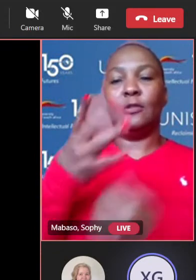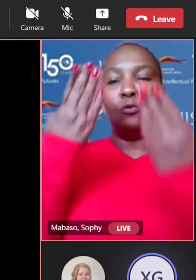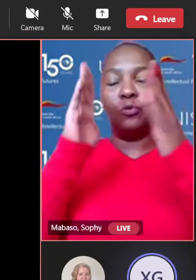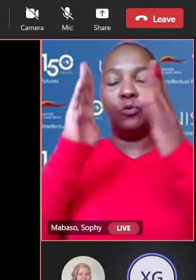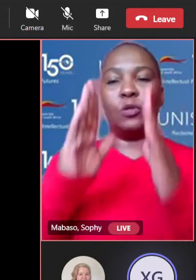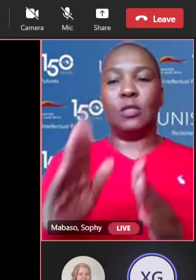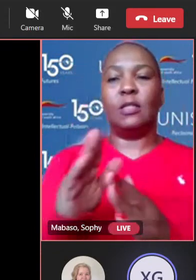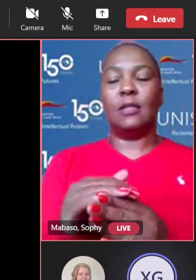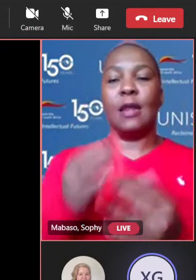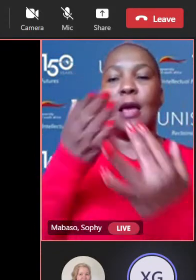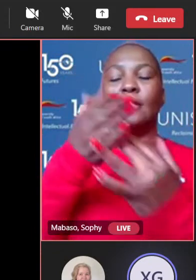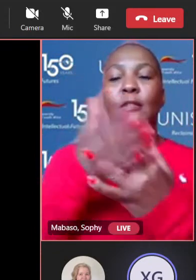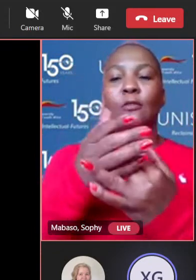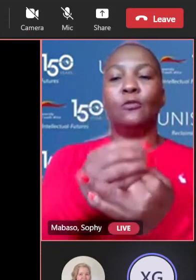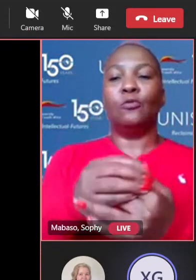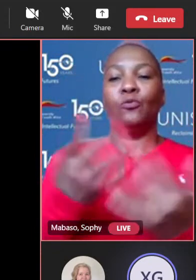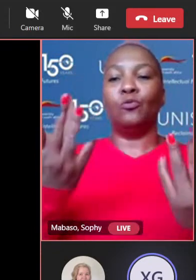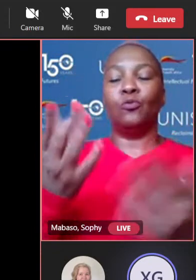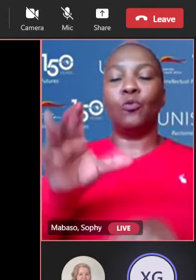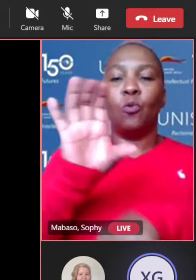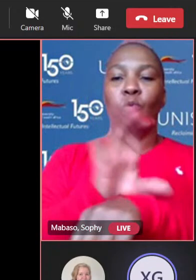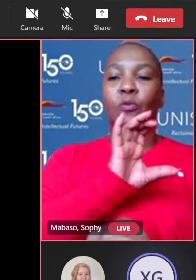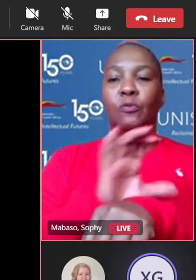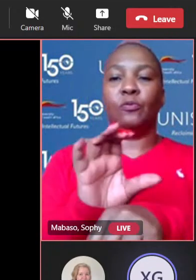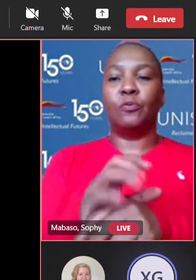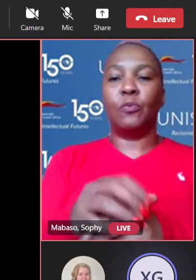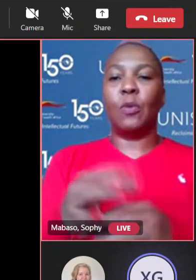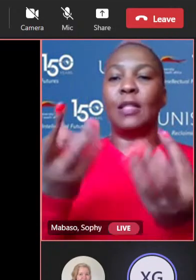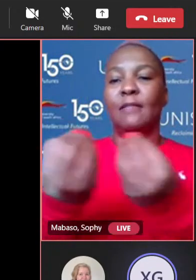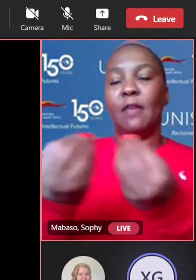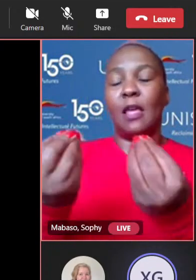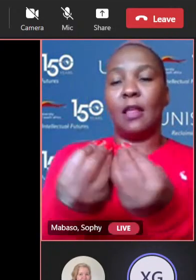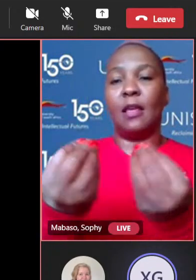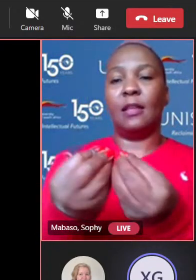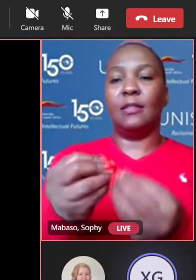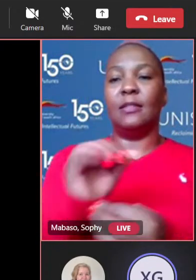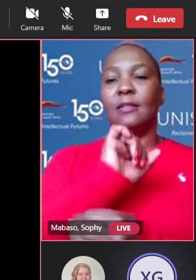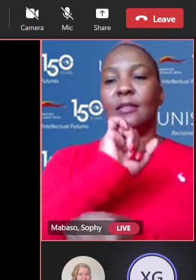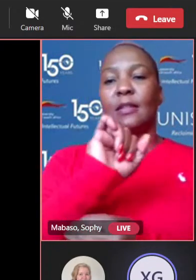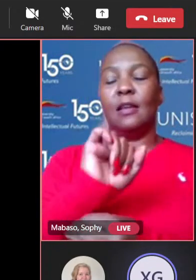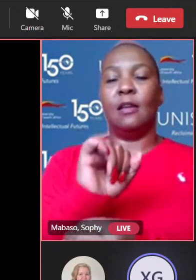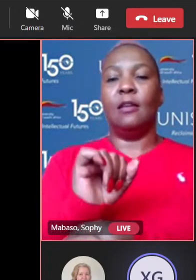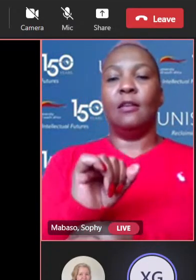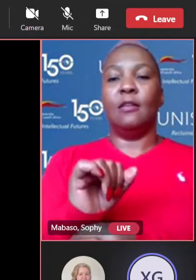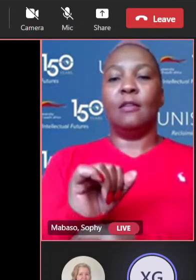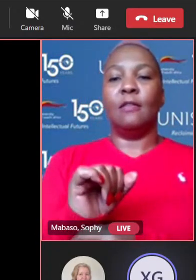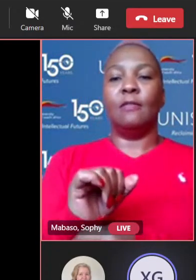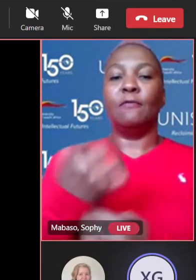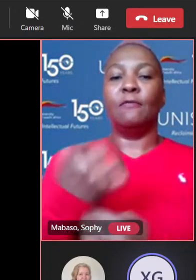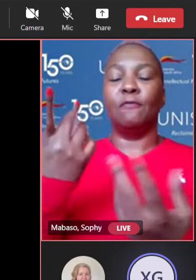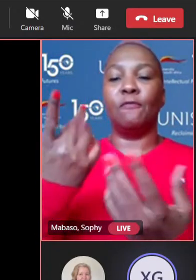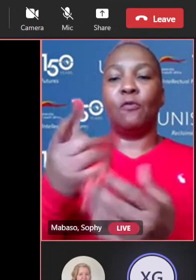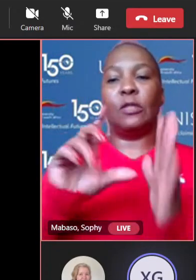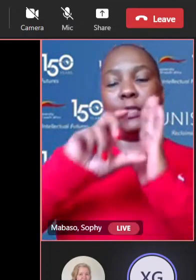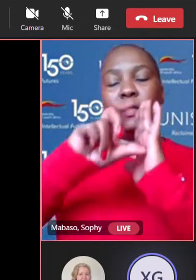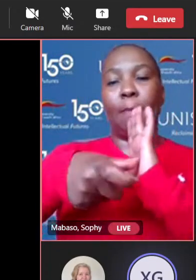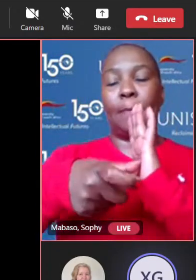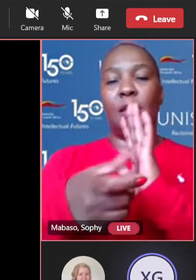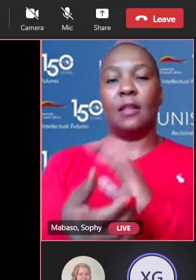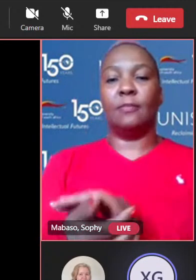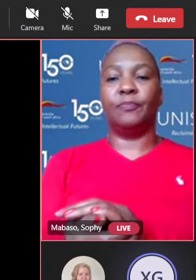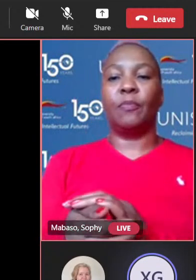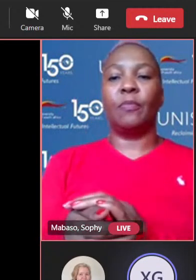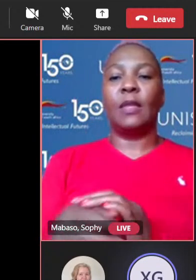to computers with devices that are tailor-made for the particular disability the student